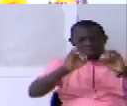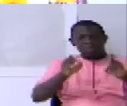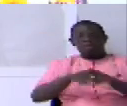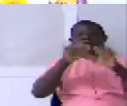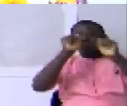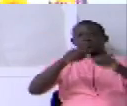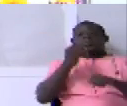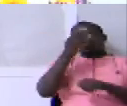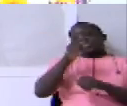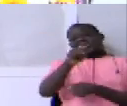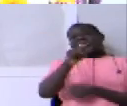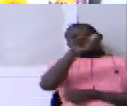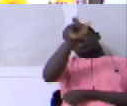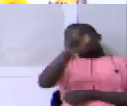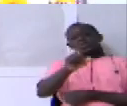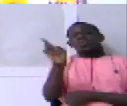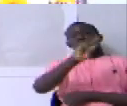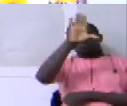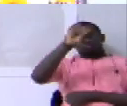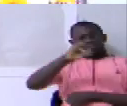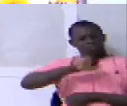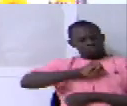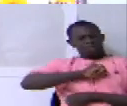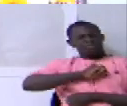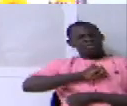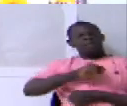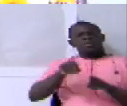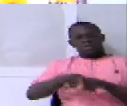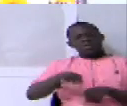say that this person, what he do, he knew it.